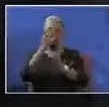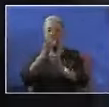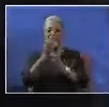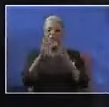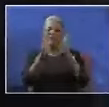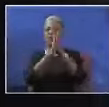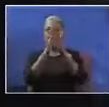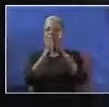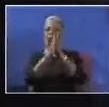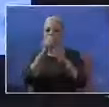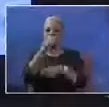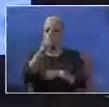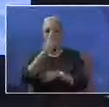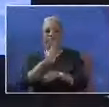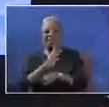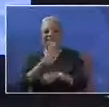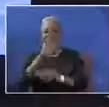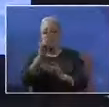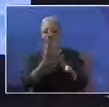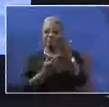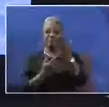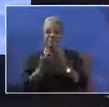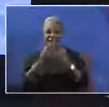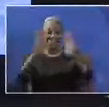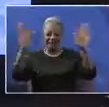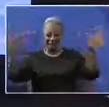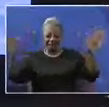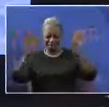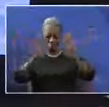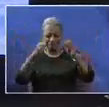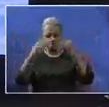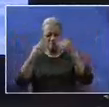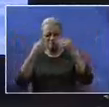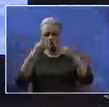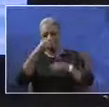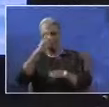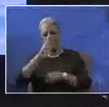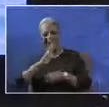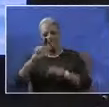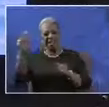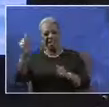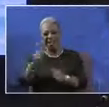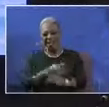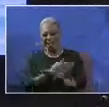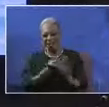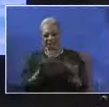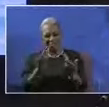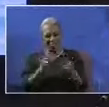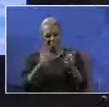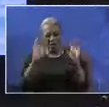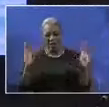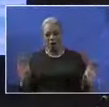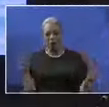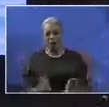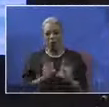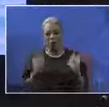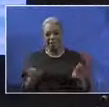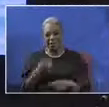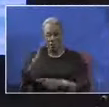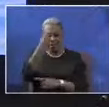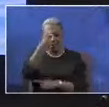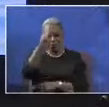you, God, for all you've done for me, for giving me